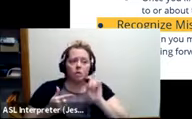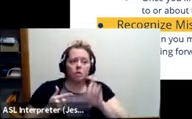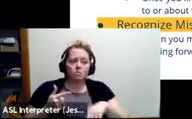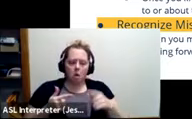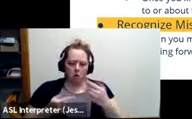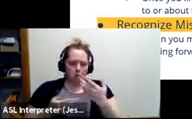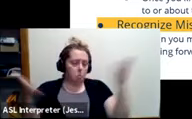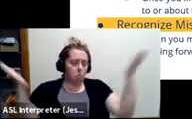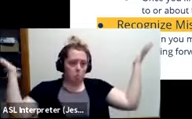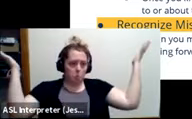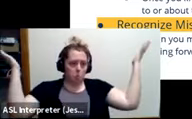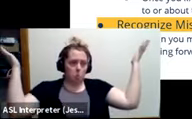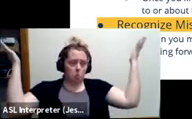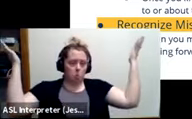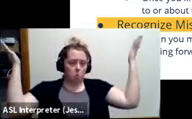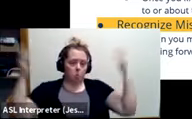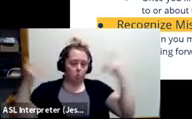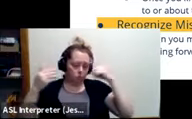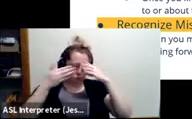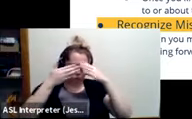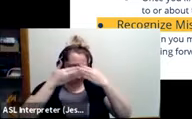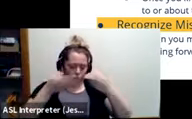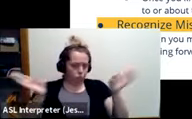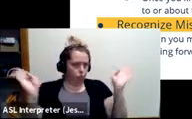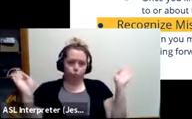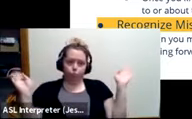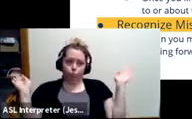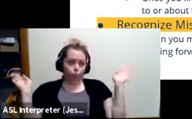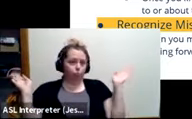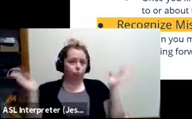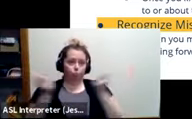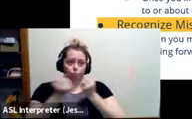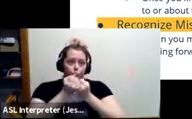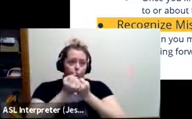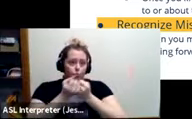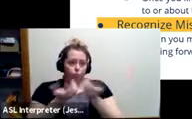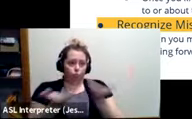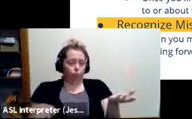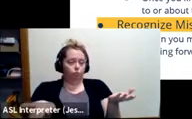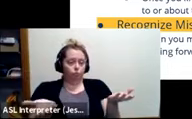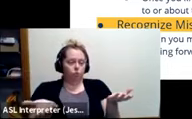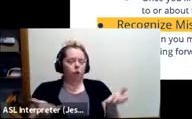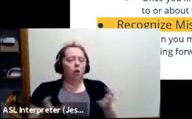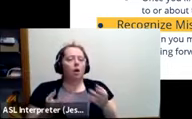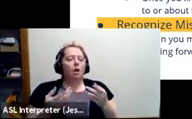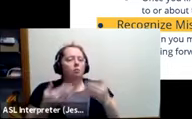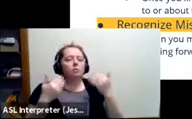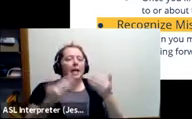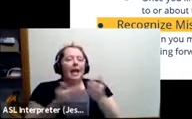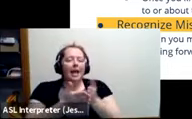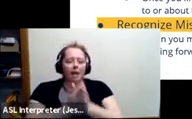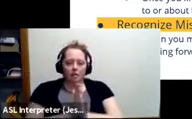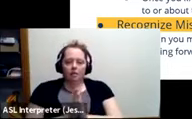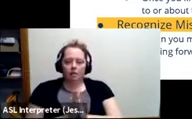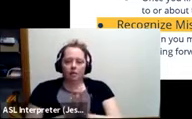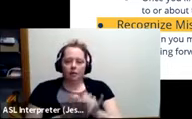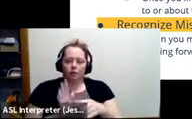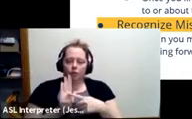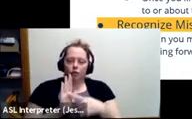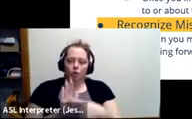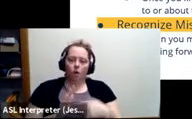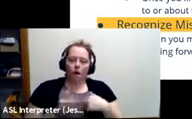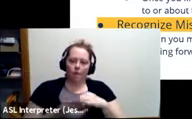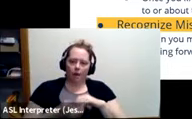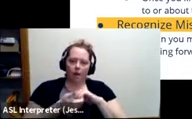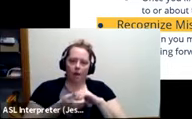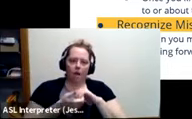multiple genders. So asking for somebody's pronouns is a great example of a way to signal I'm an ally and I